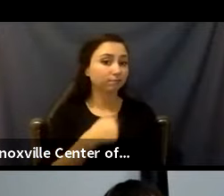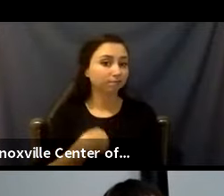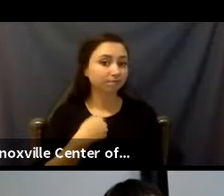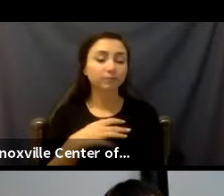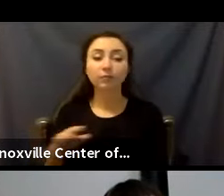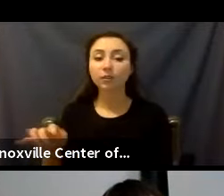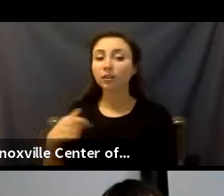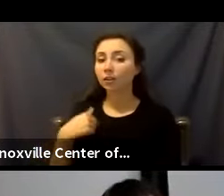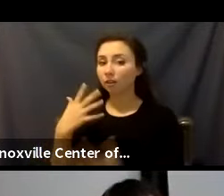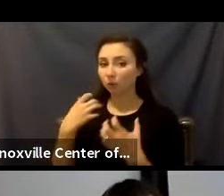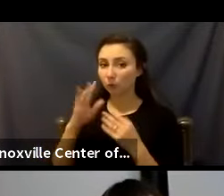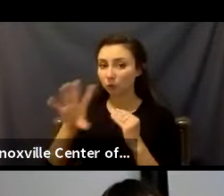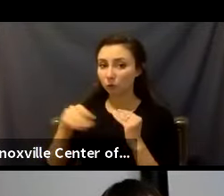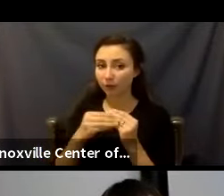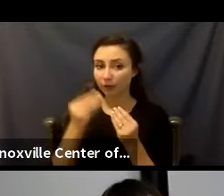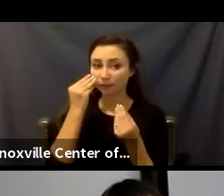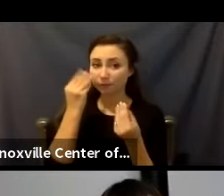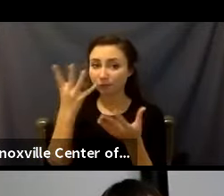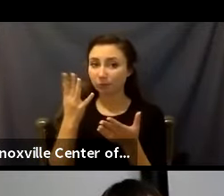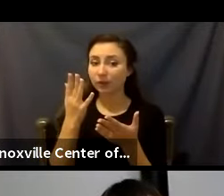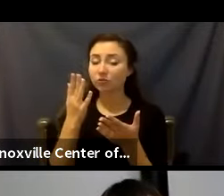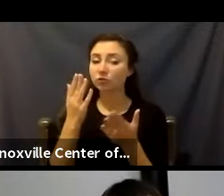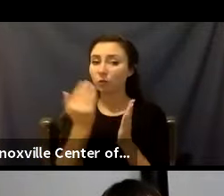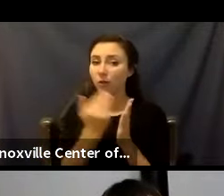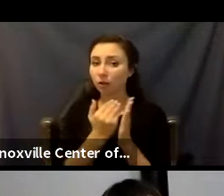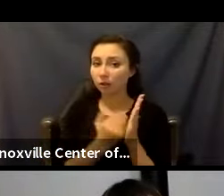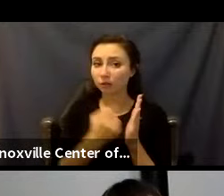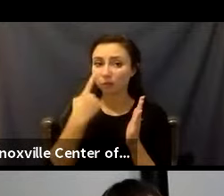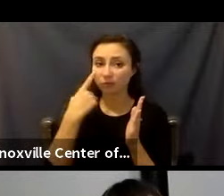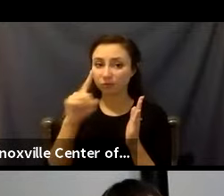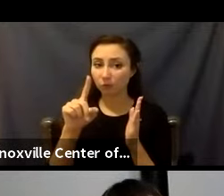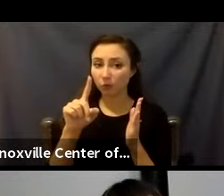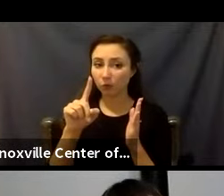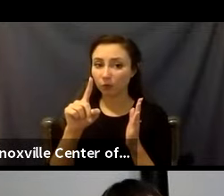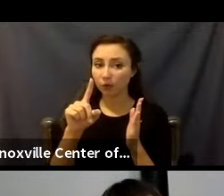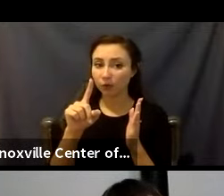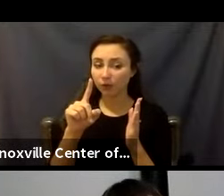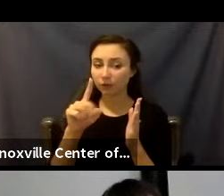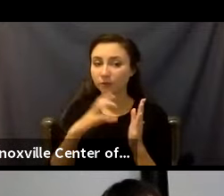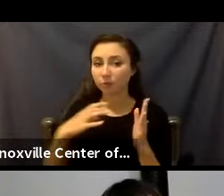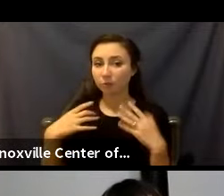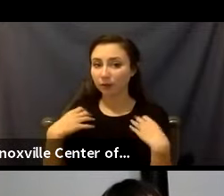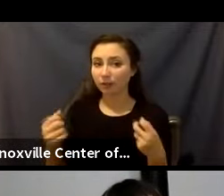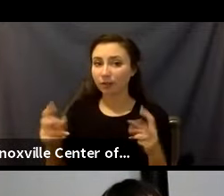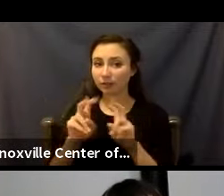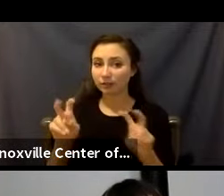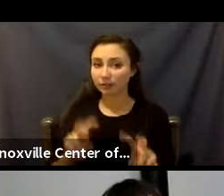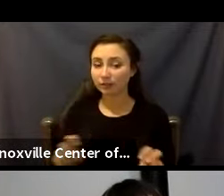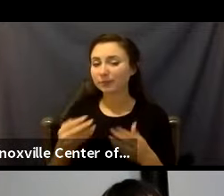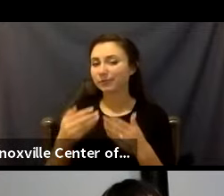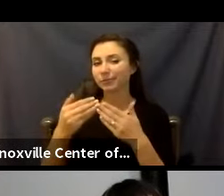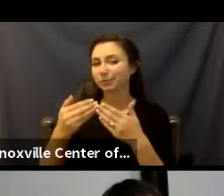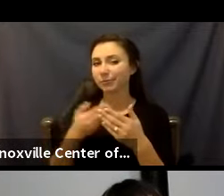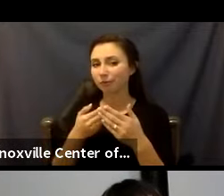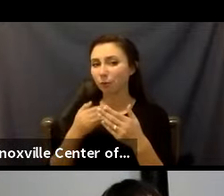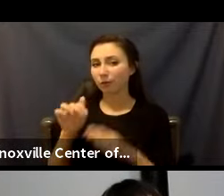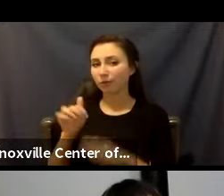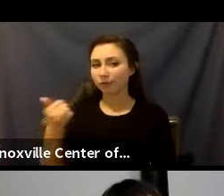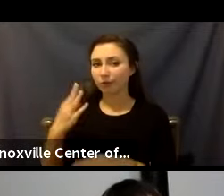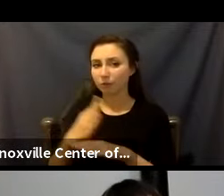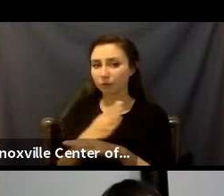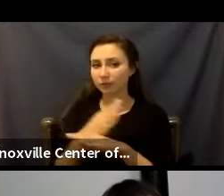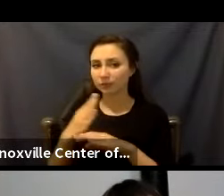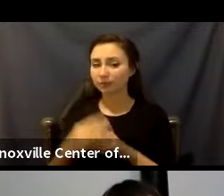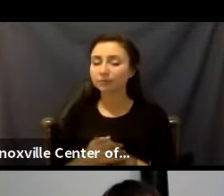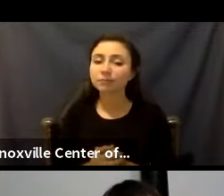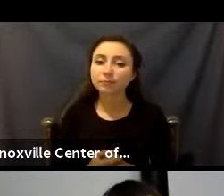I'd like to add just an informational item on the community health assessment just before other business. Okay.